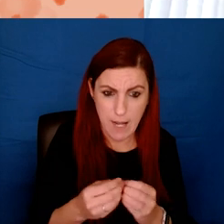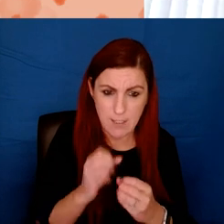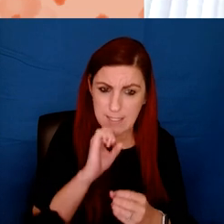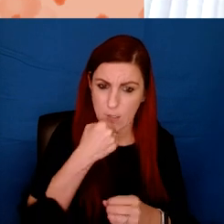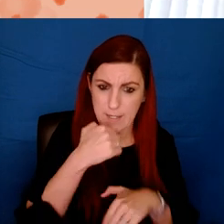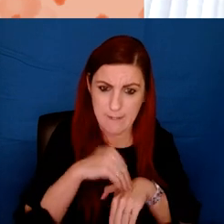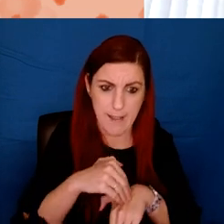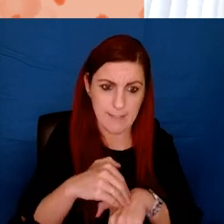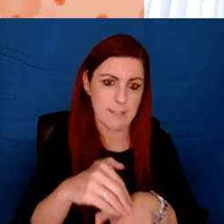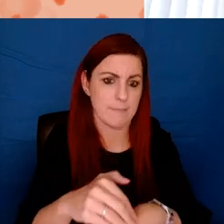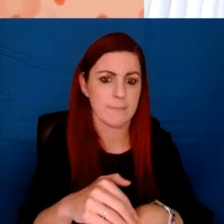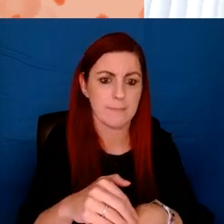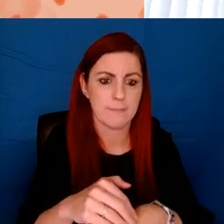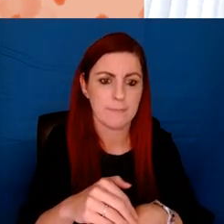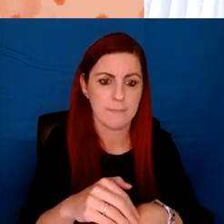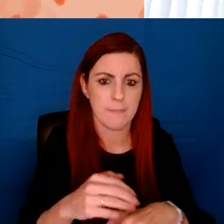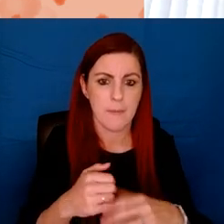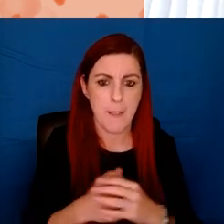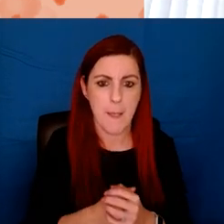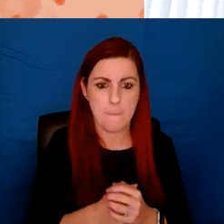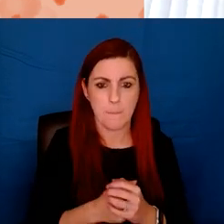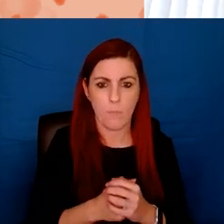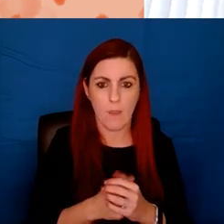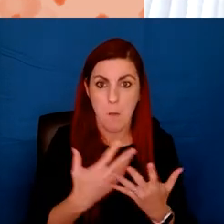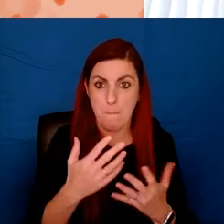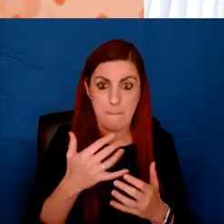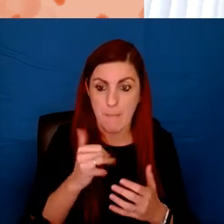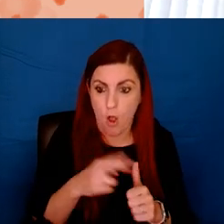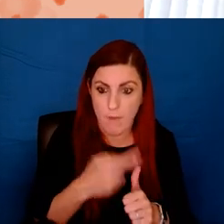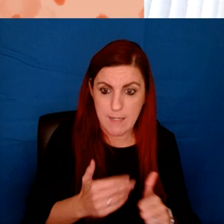of pregnancy and looking down the barrel of engaging with maternity services.